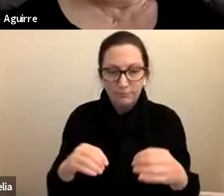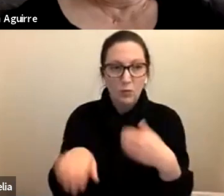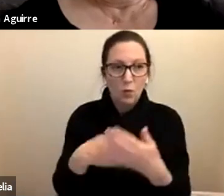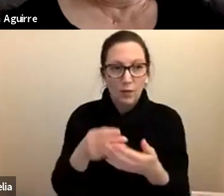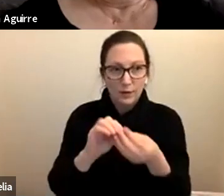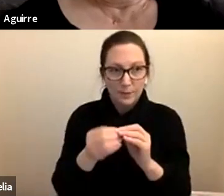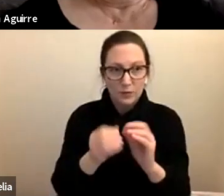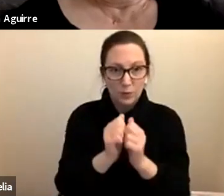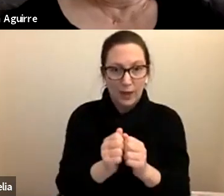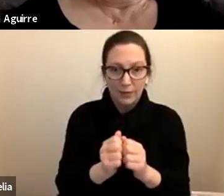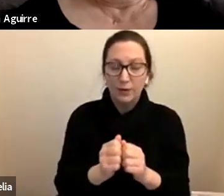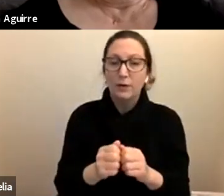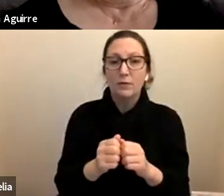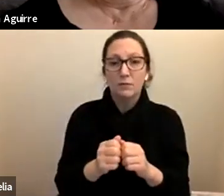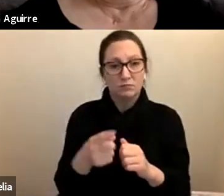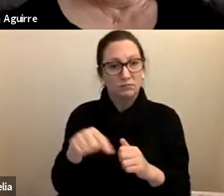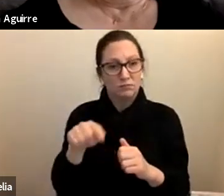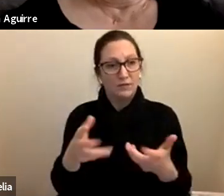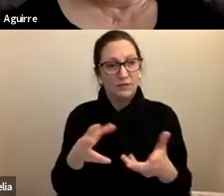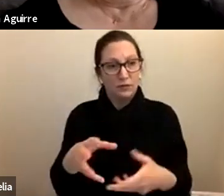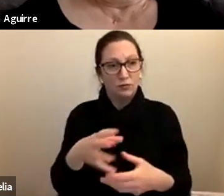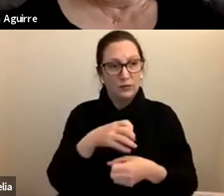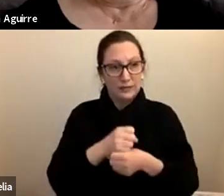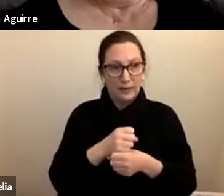I think everyone has received them. I